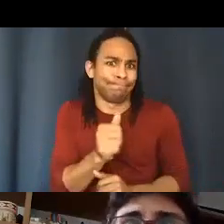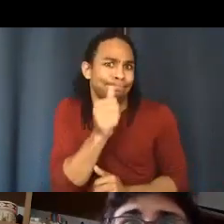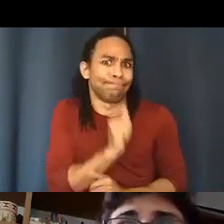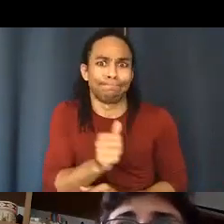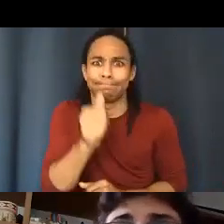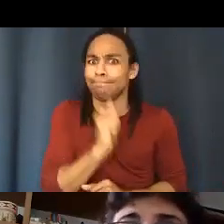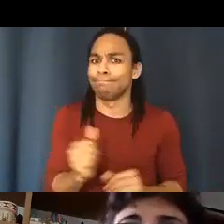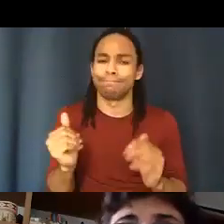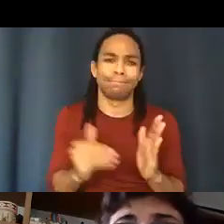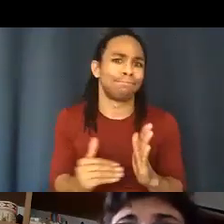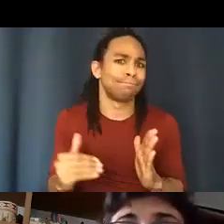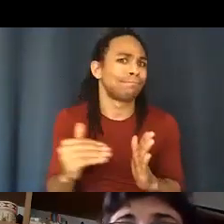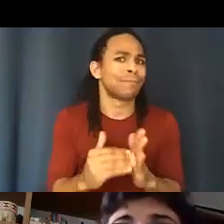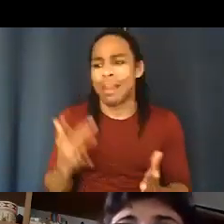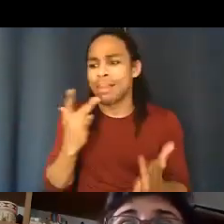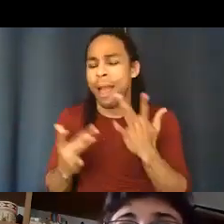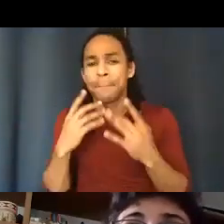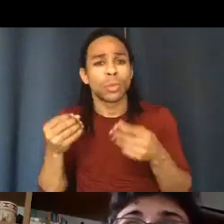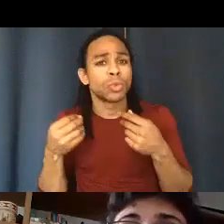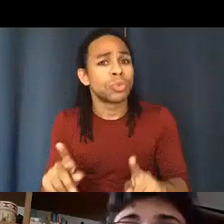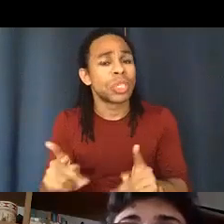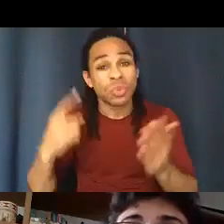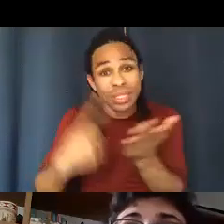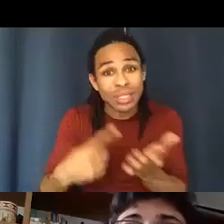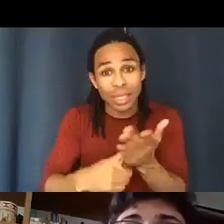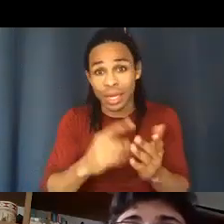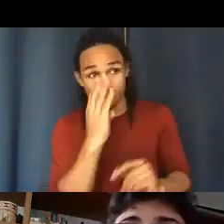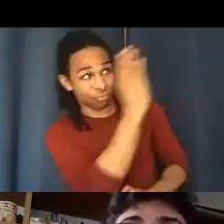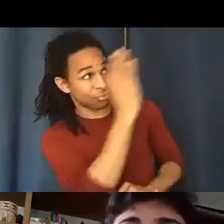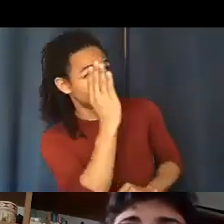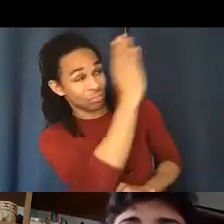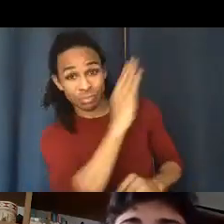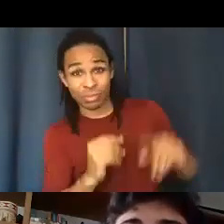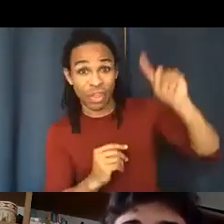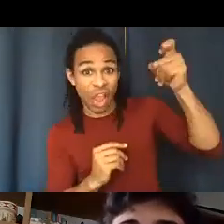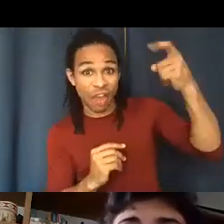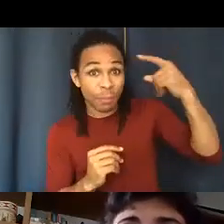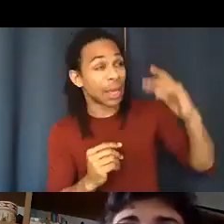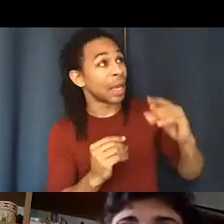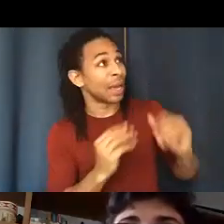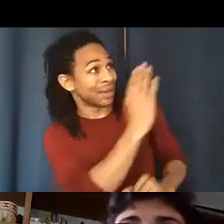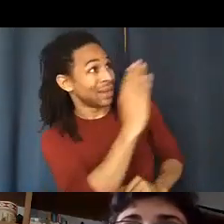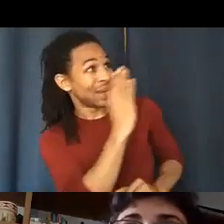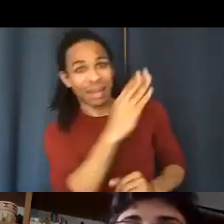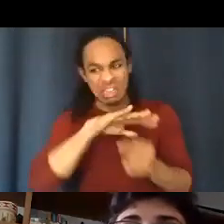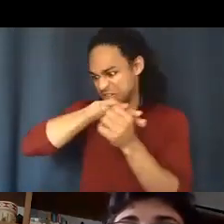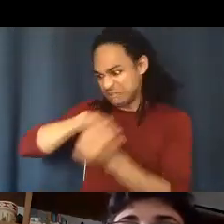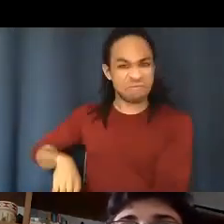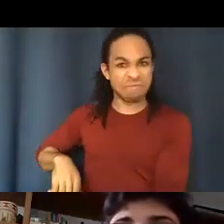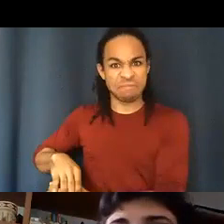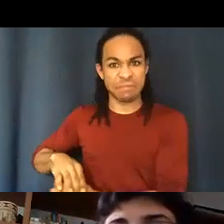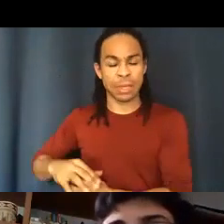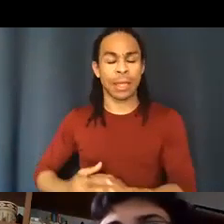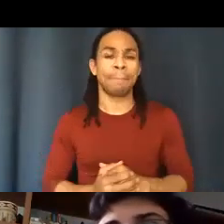lack of opportunities to discuss directly with the government the strategies and implementation of